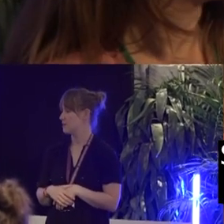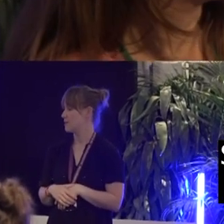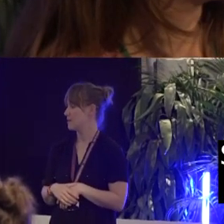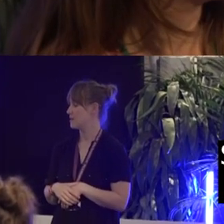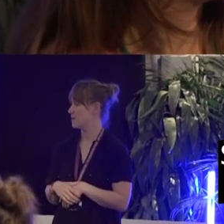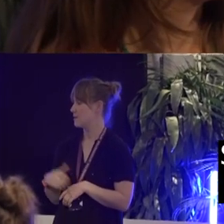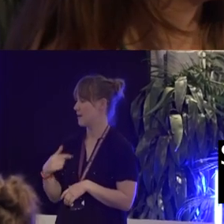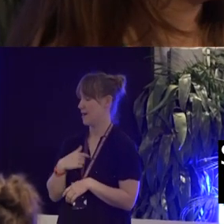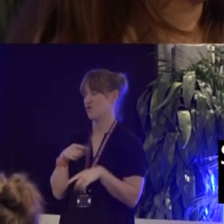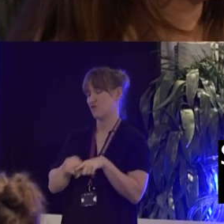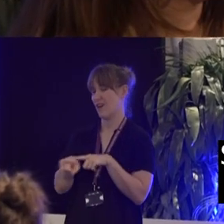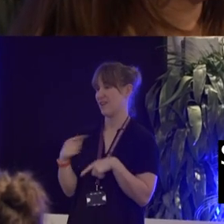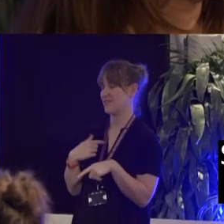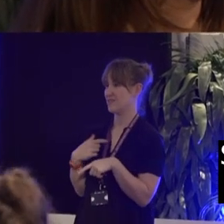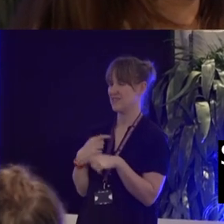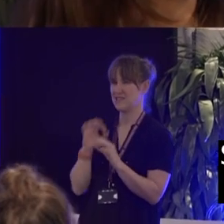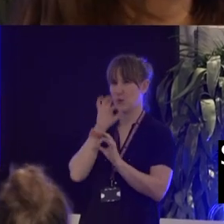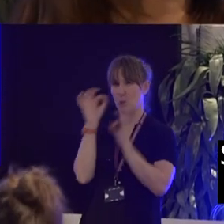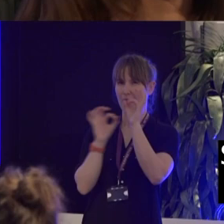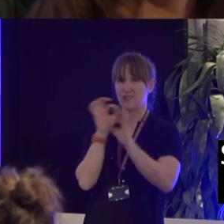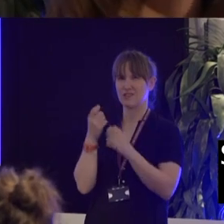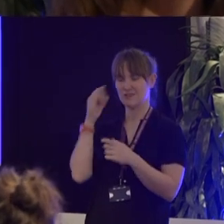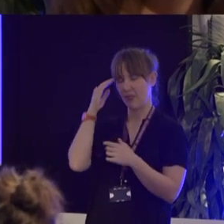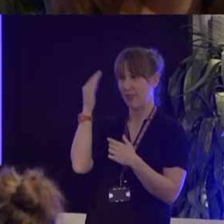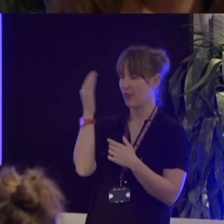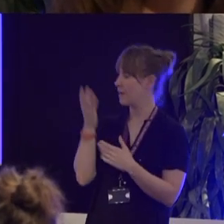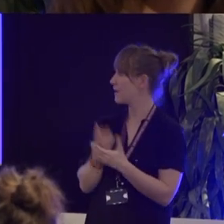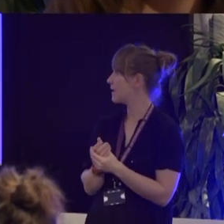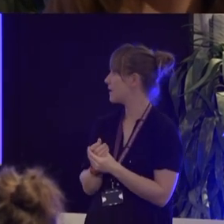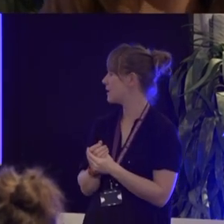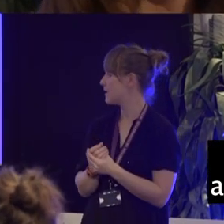I did my best to create a collection of questions that I thought would,